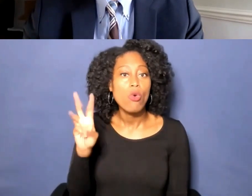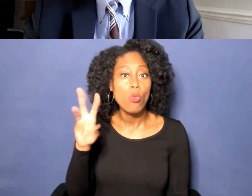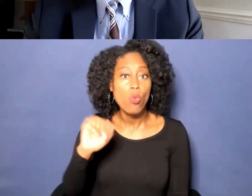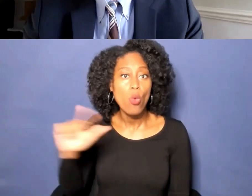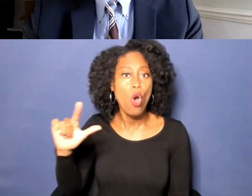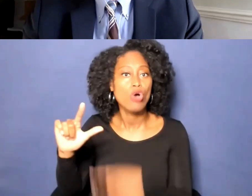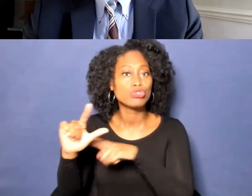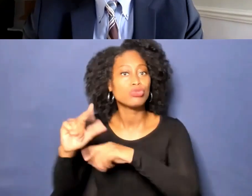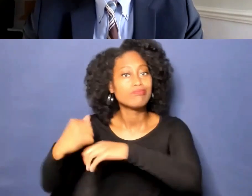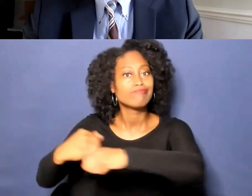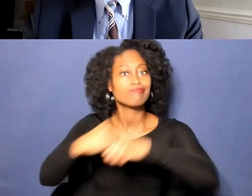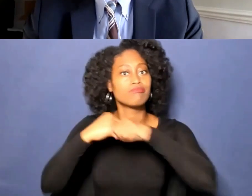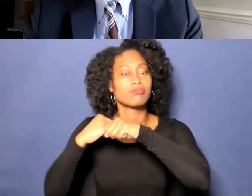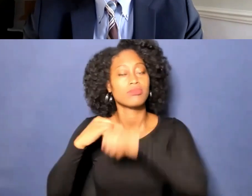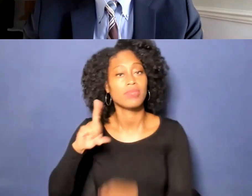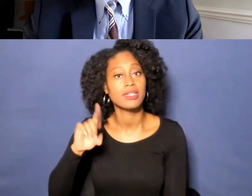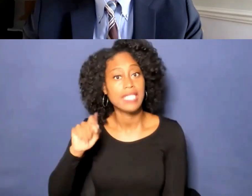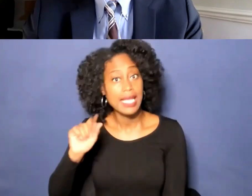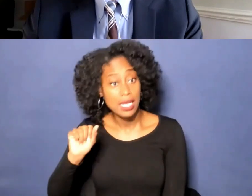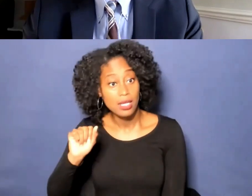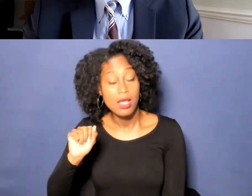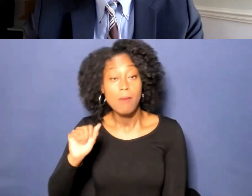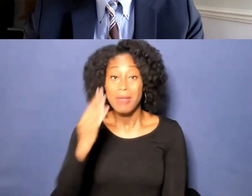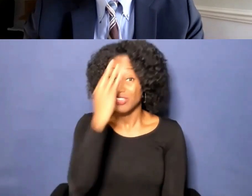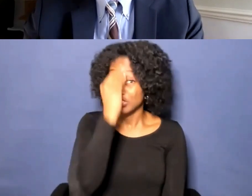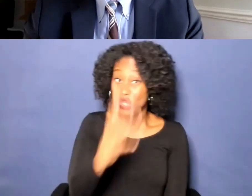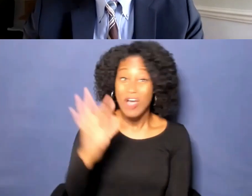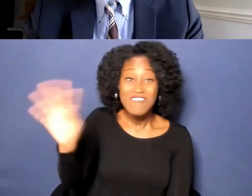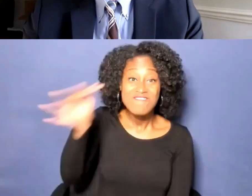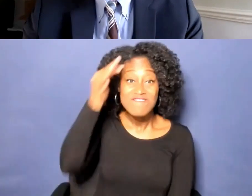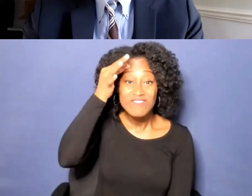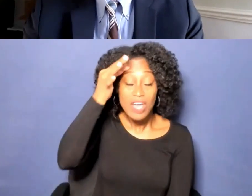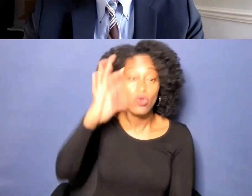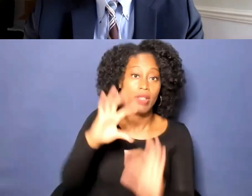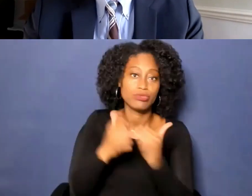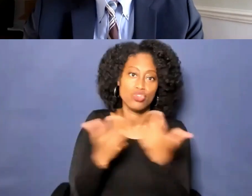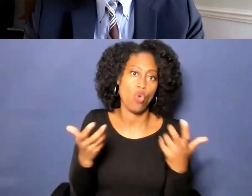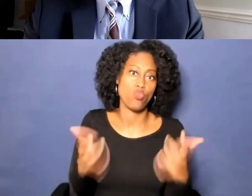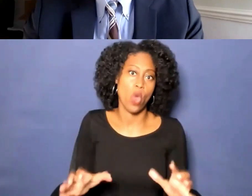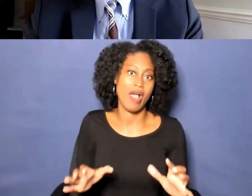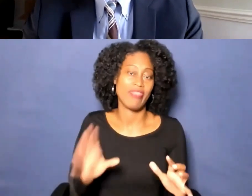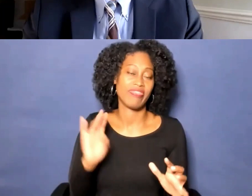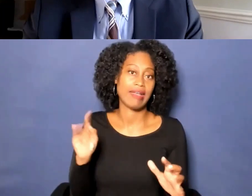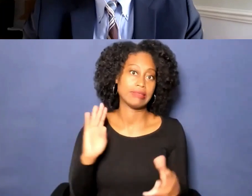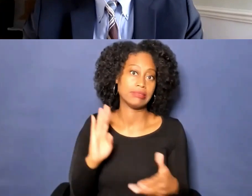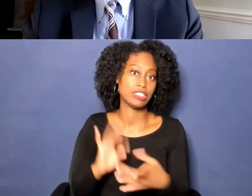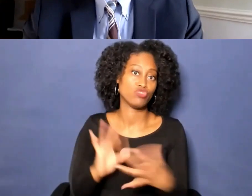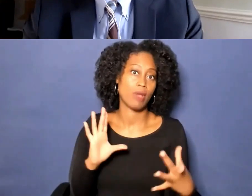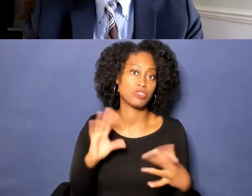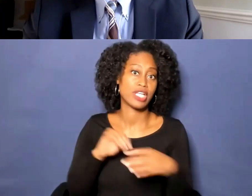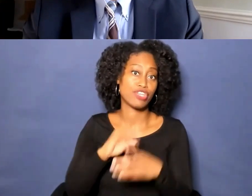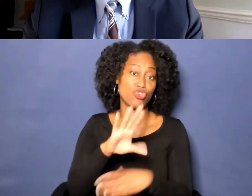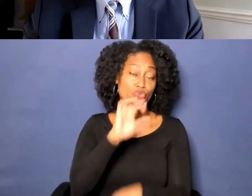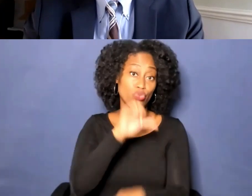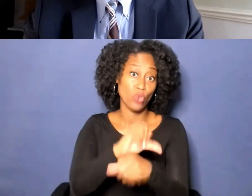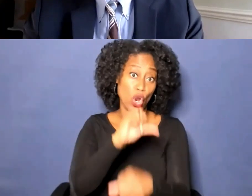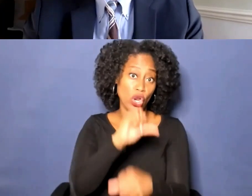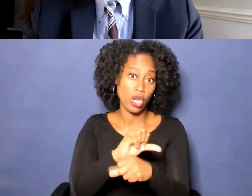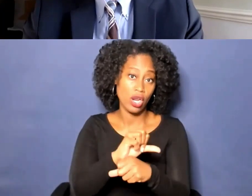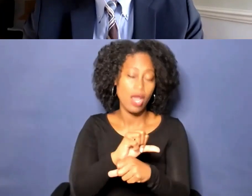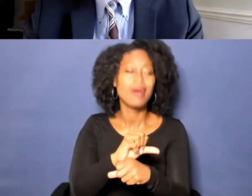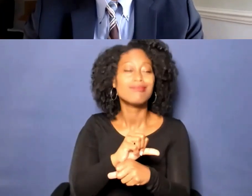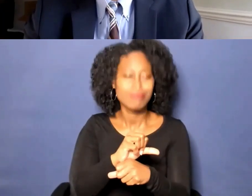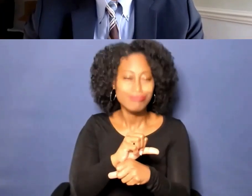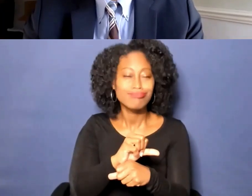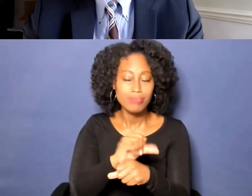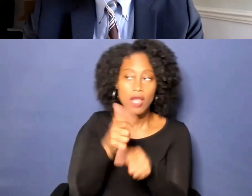said. I just want everyone to know that federal agencies that don't want to have a disruption in your work, and we will need to follow their